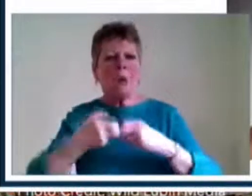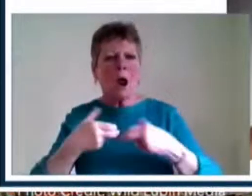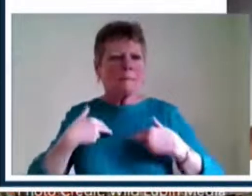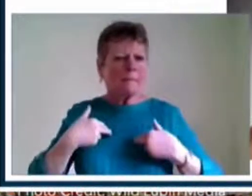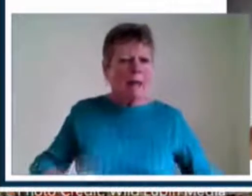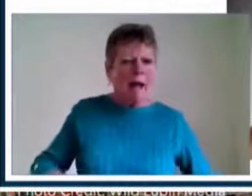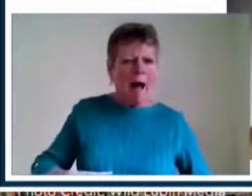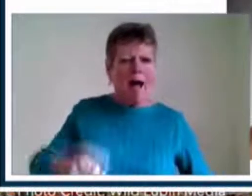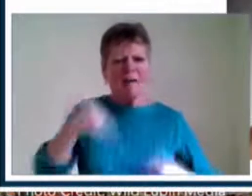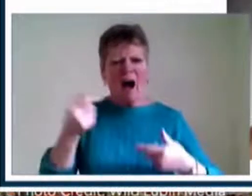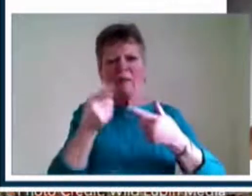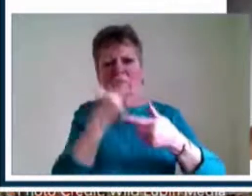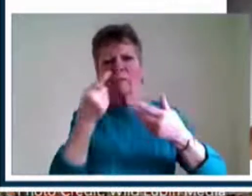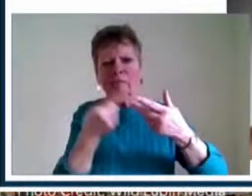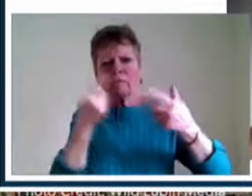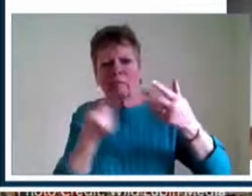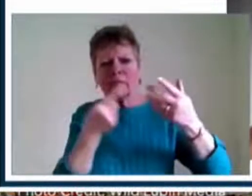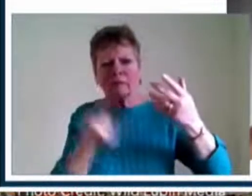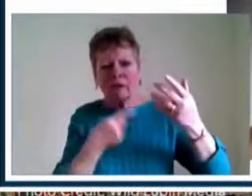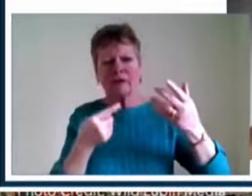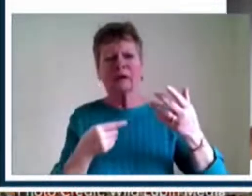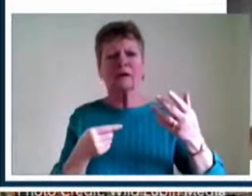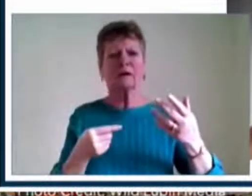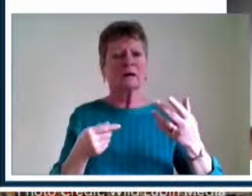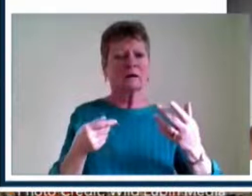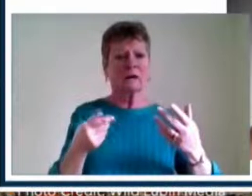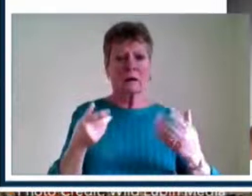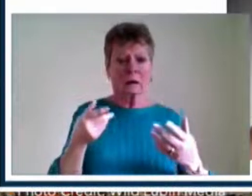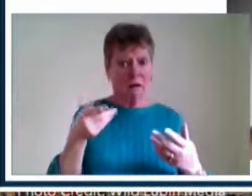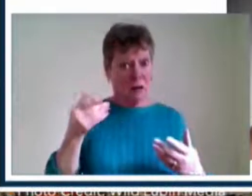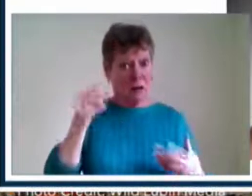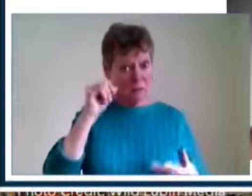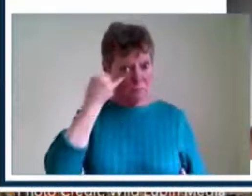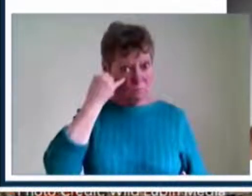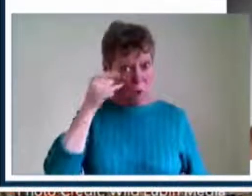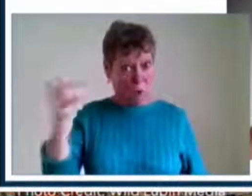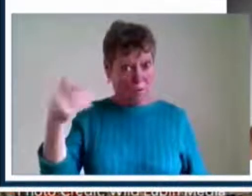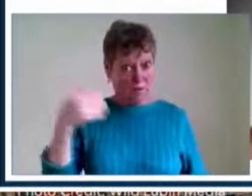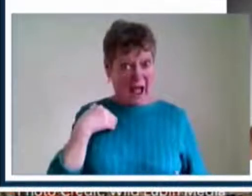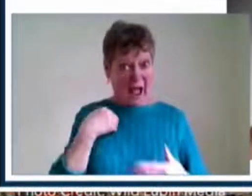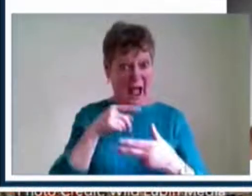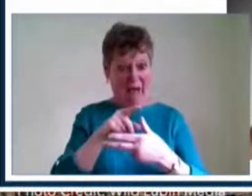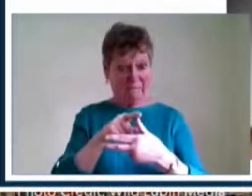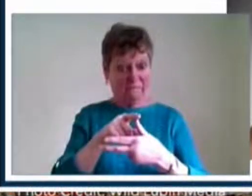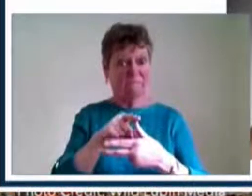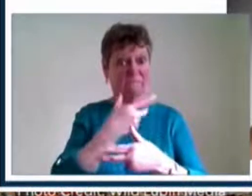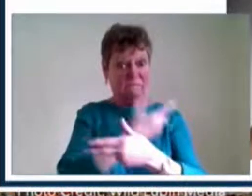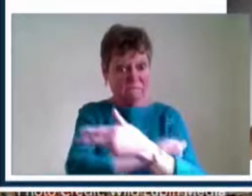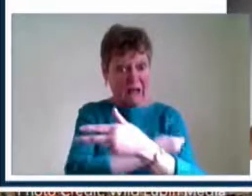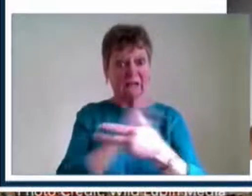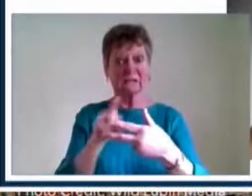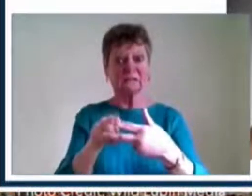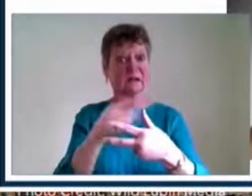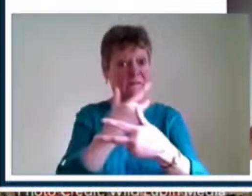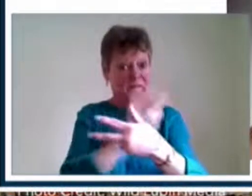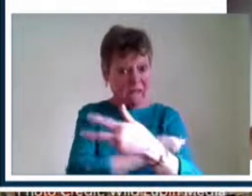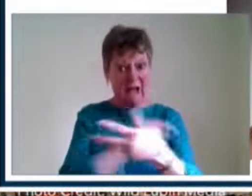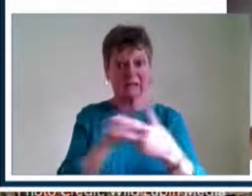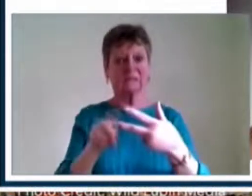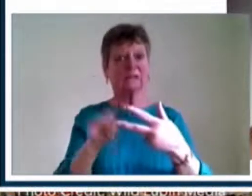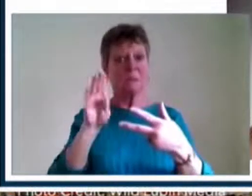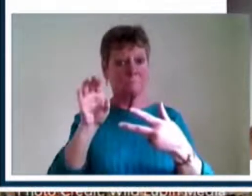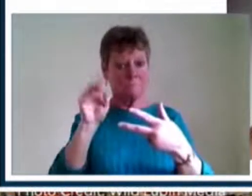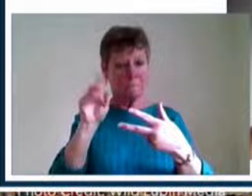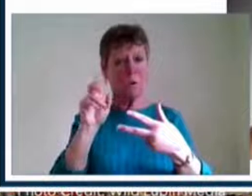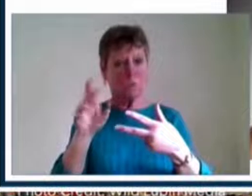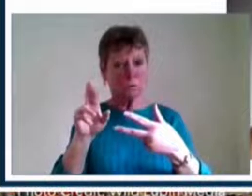conditions. We know that even if they have a booster, 3 doses of vaccine, they still, because of their